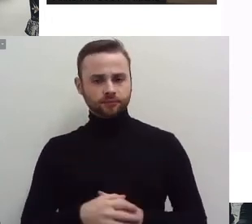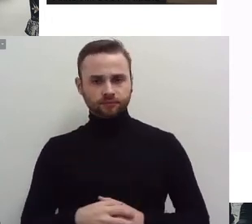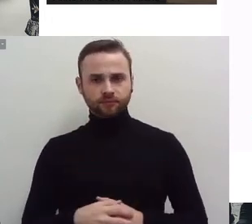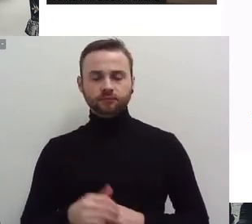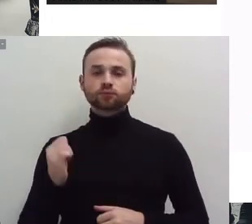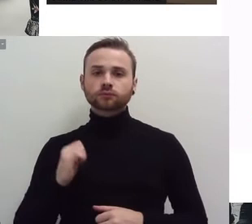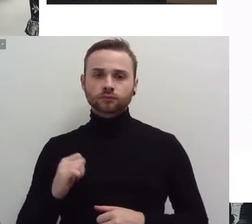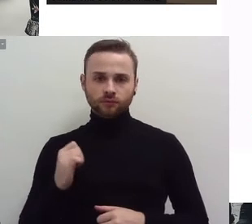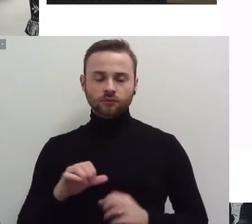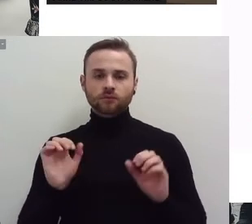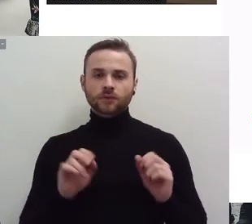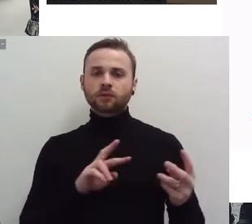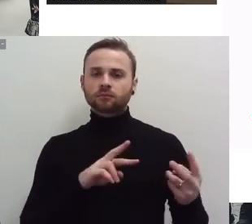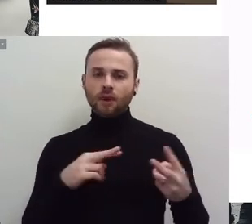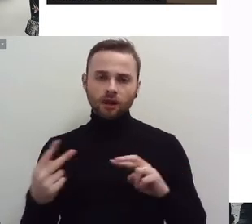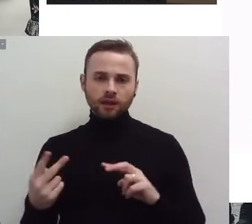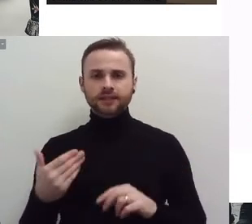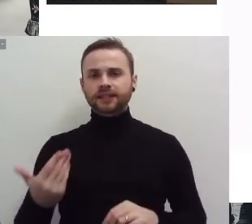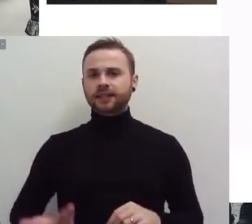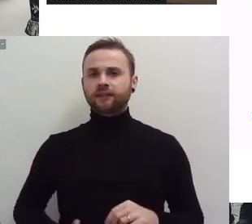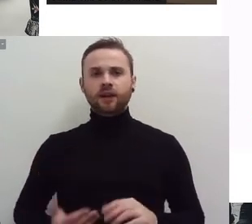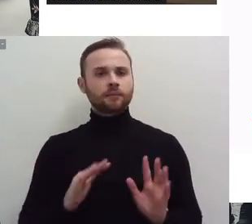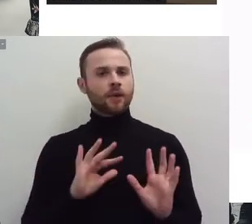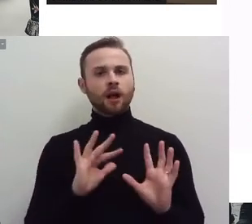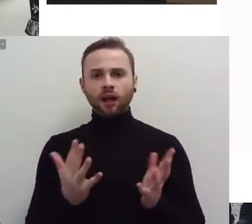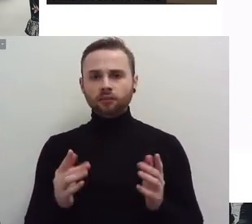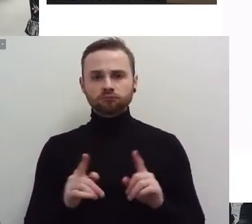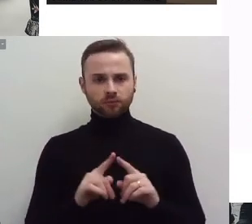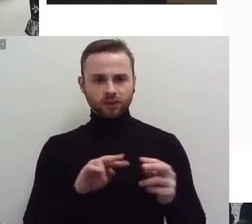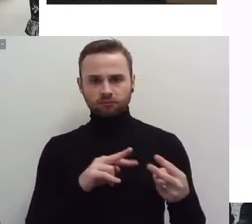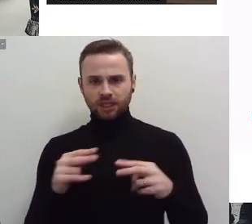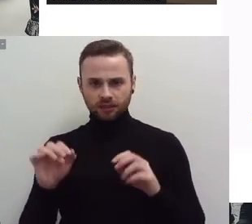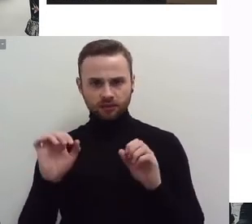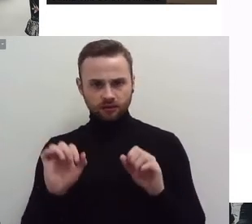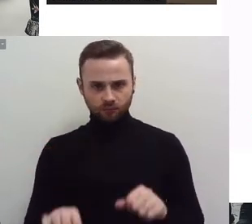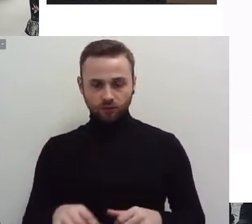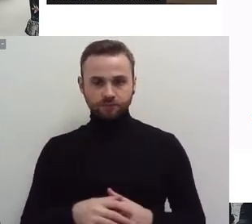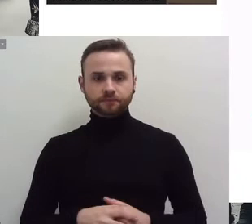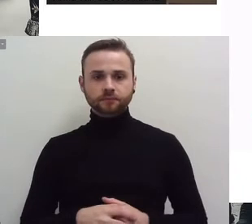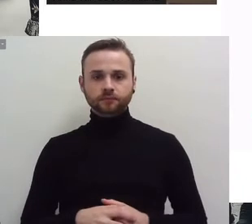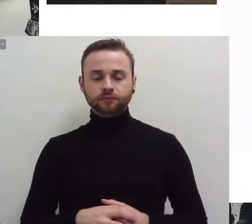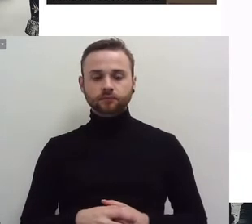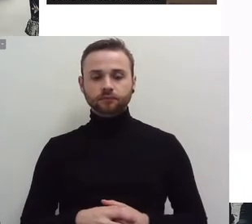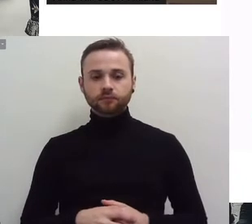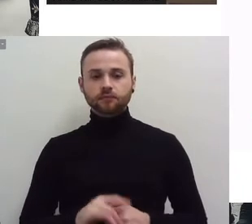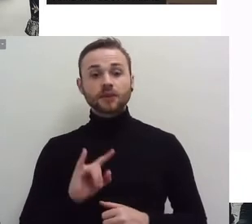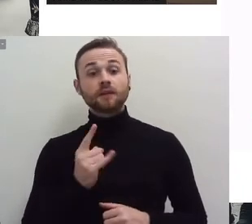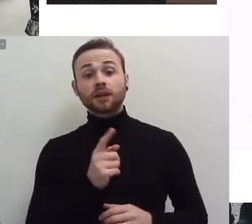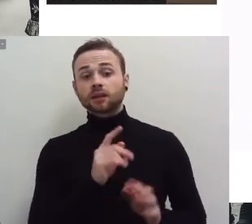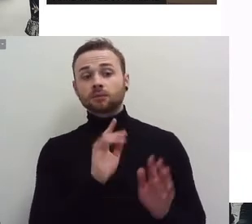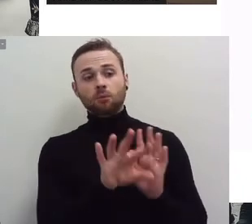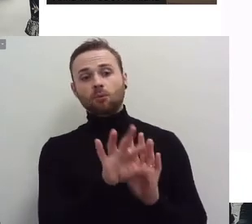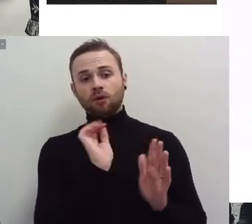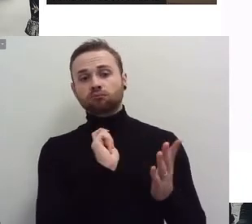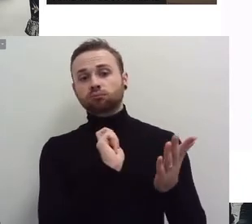protection placements are never permanent. It is actually written in the law that the